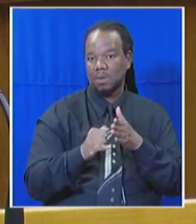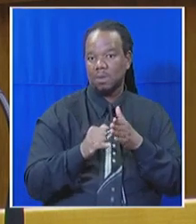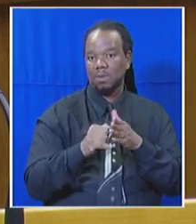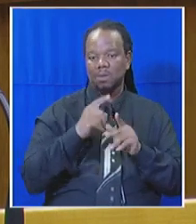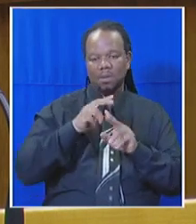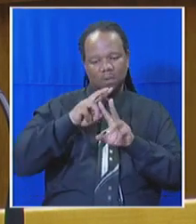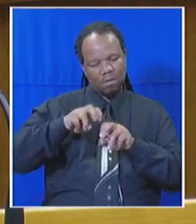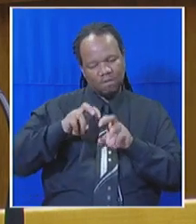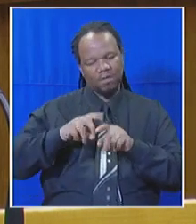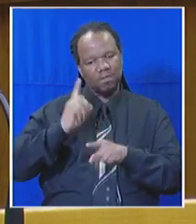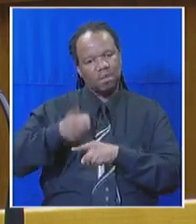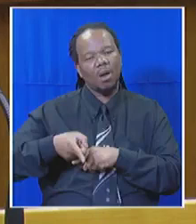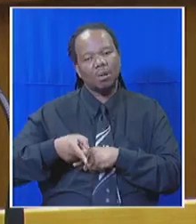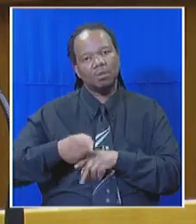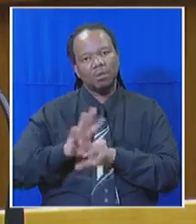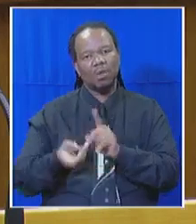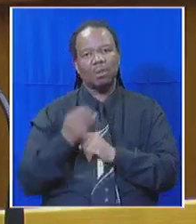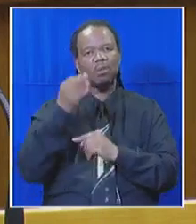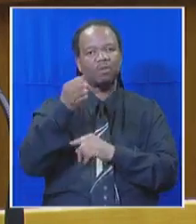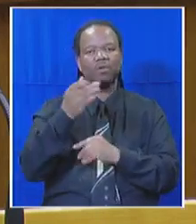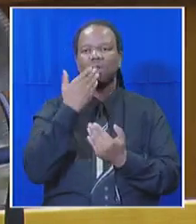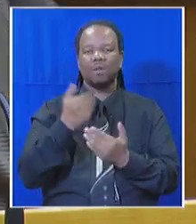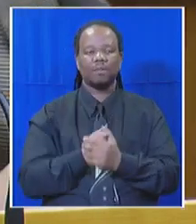occur again in future. I thank you.